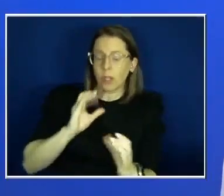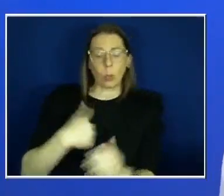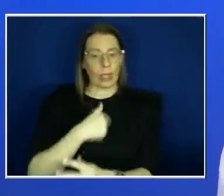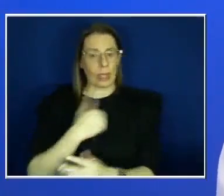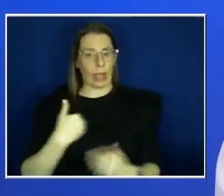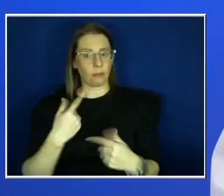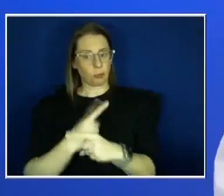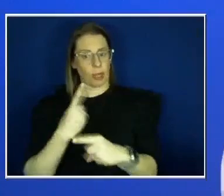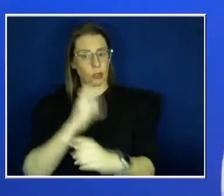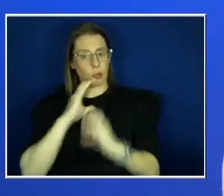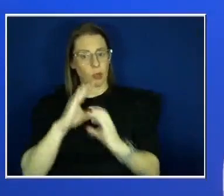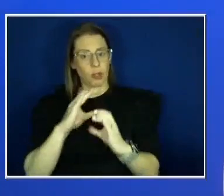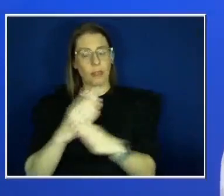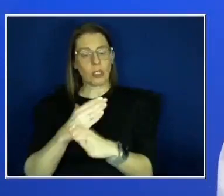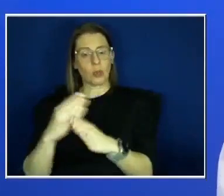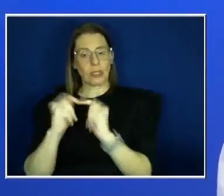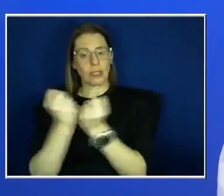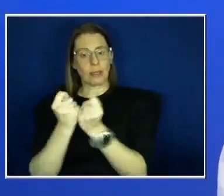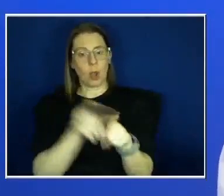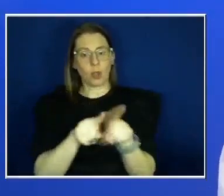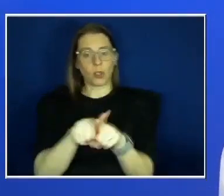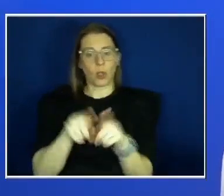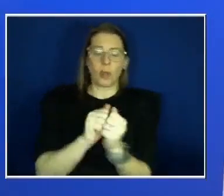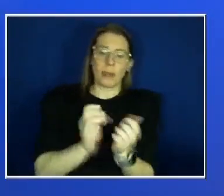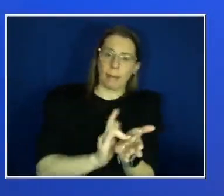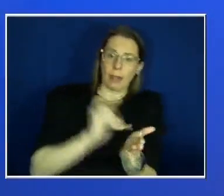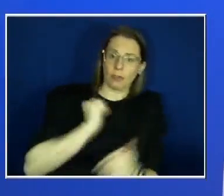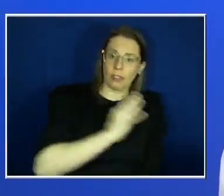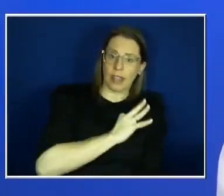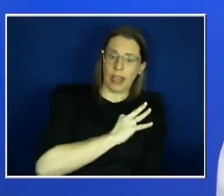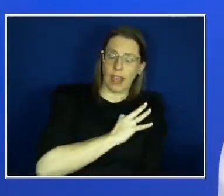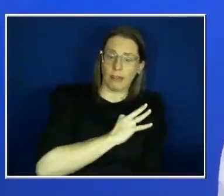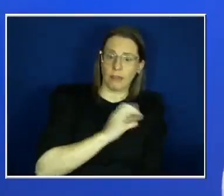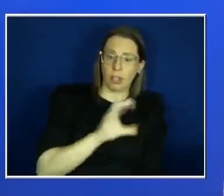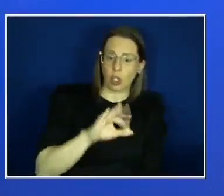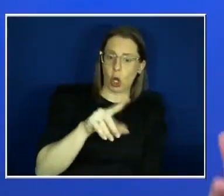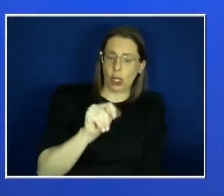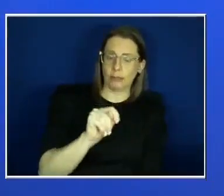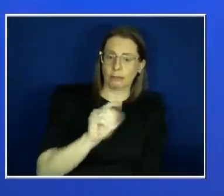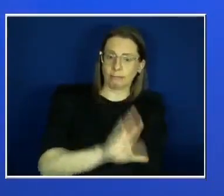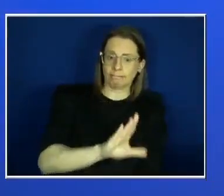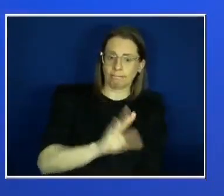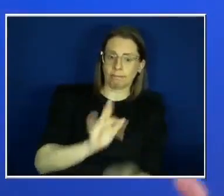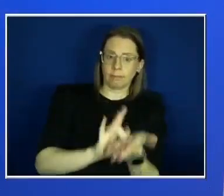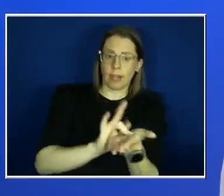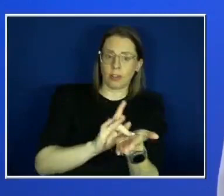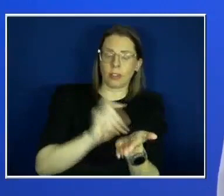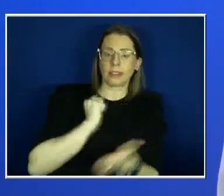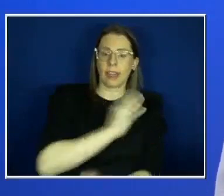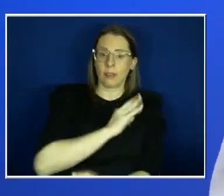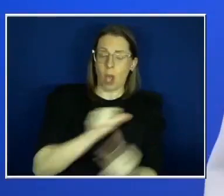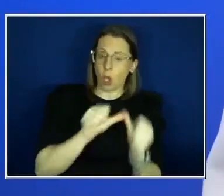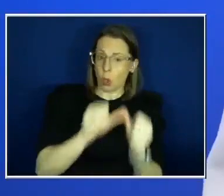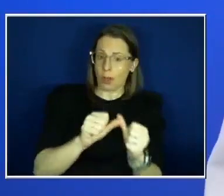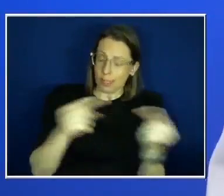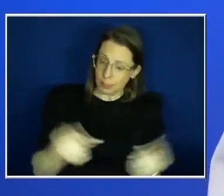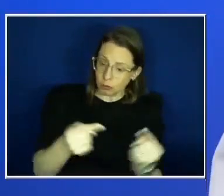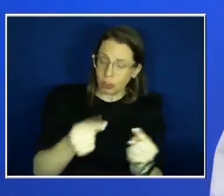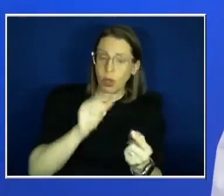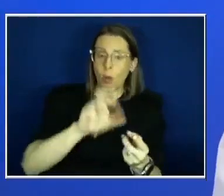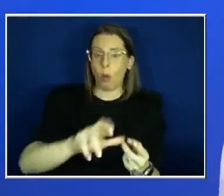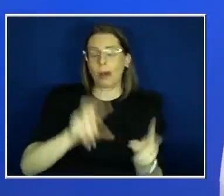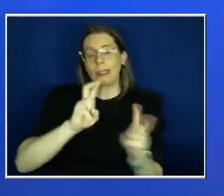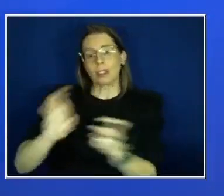team as well as with the medical staff of the Current, and we talk about any ongoing injuries or issues that the players might